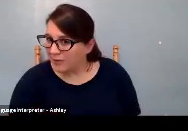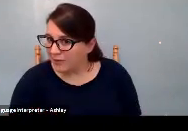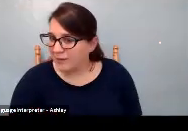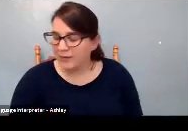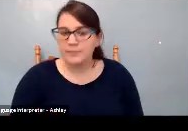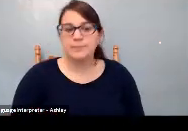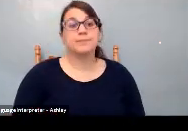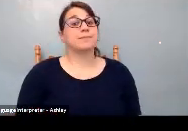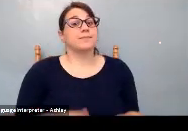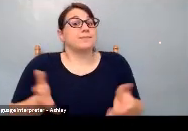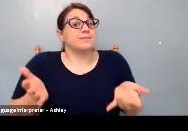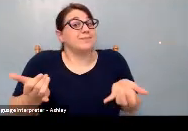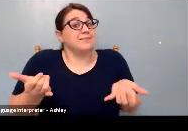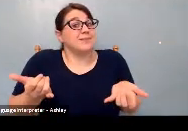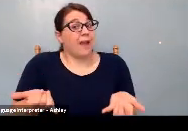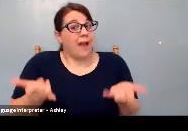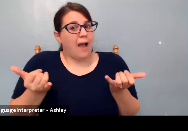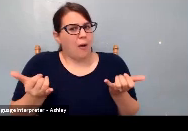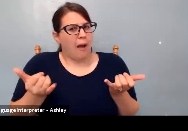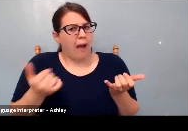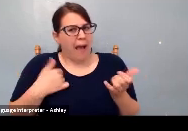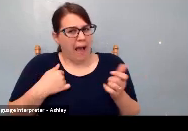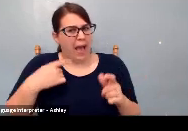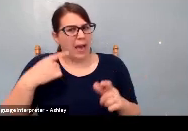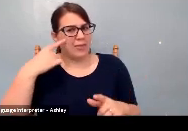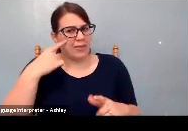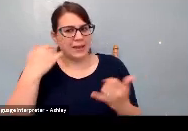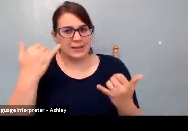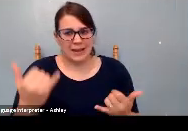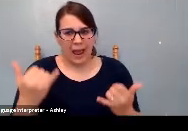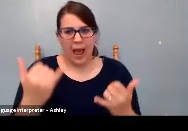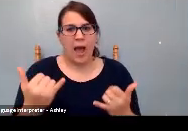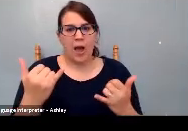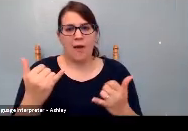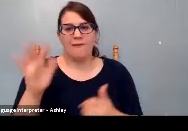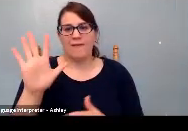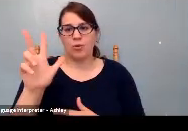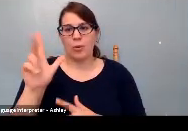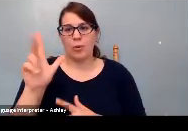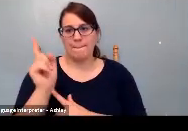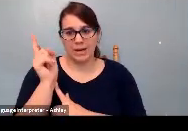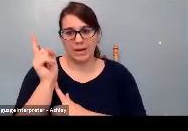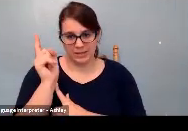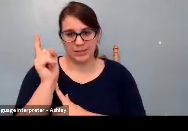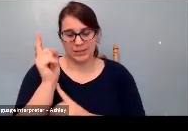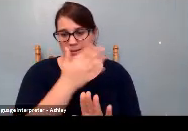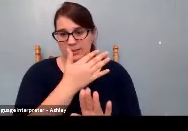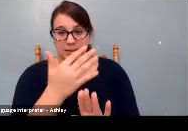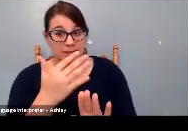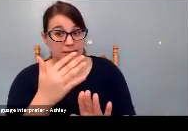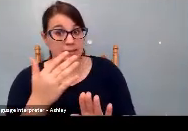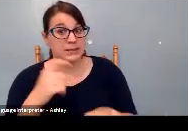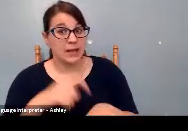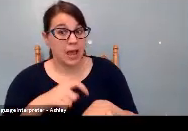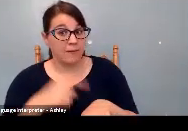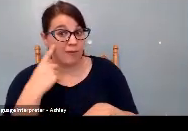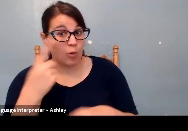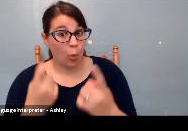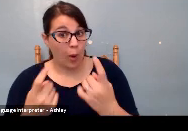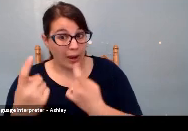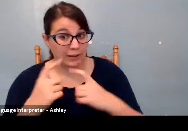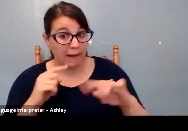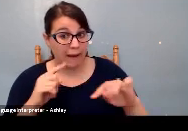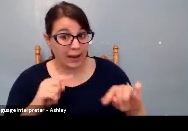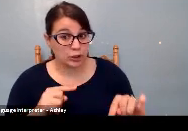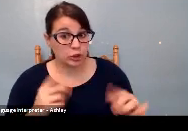So now, looks like we're right at 53 minutes in. Now we have time for question and answers. And do